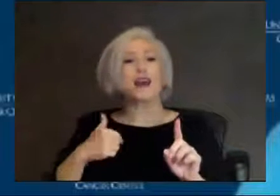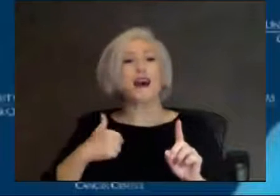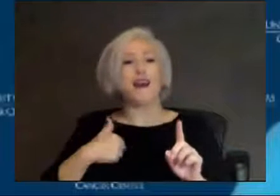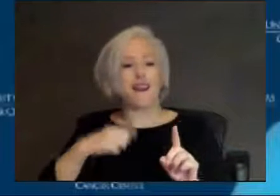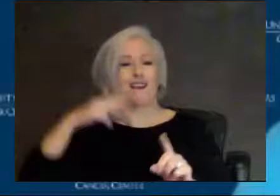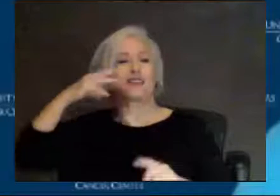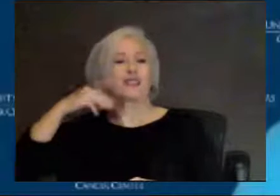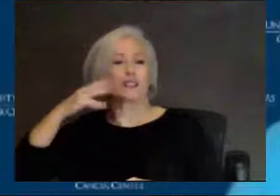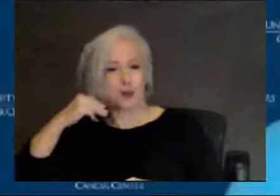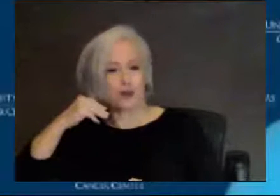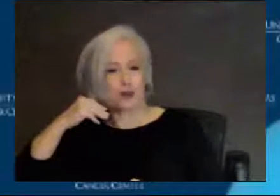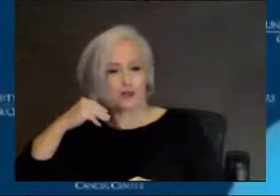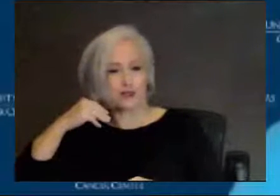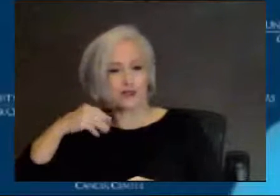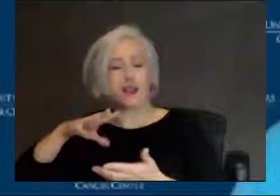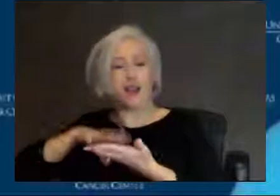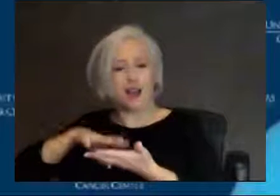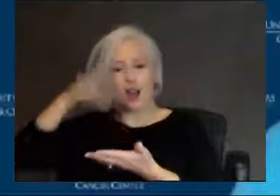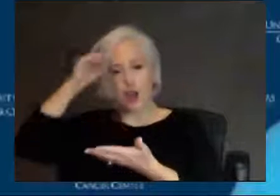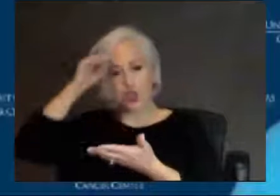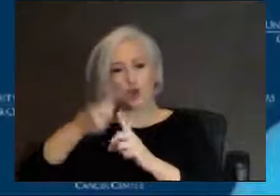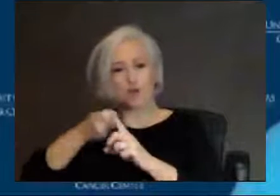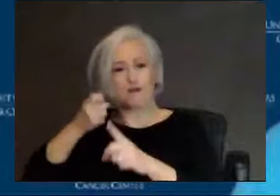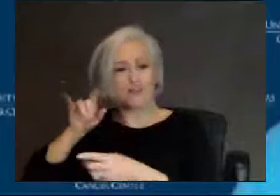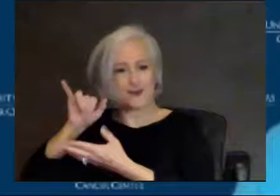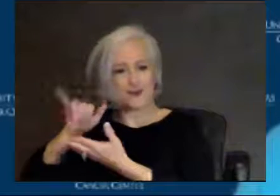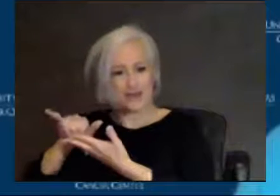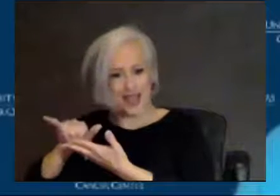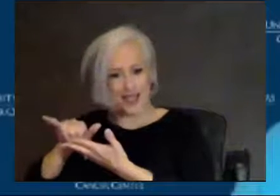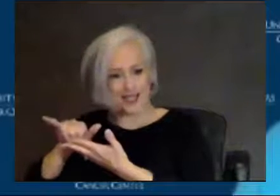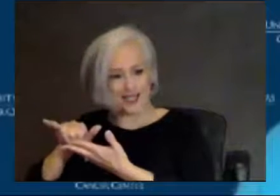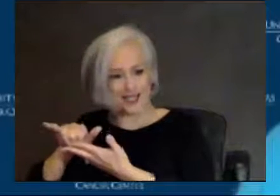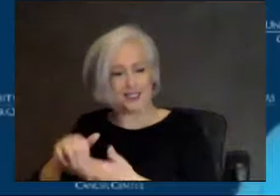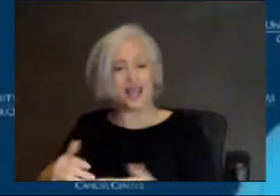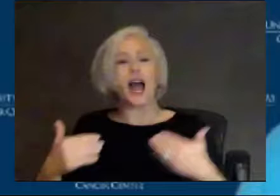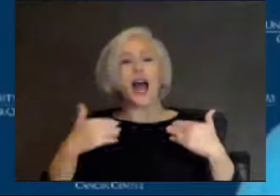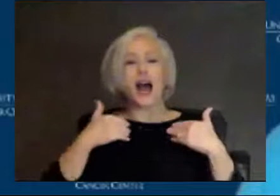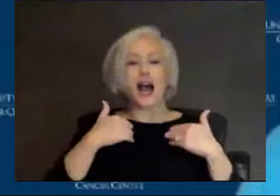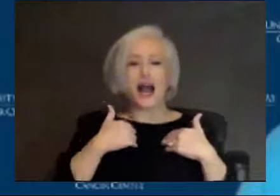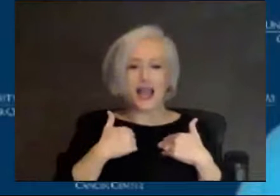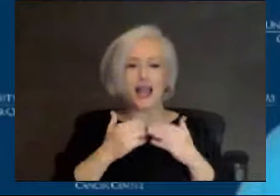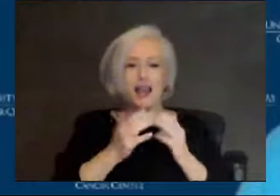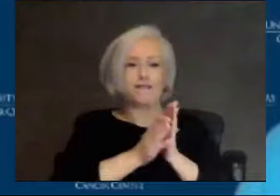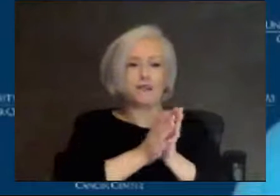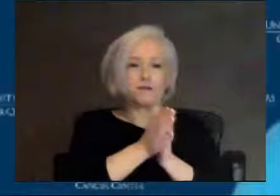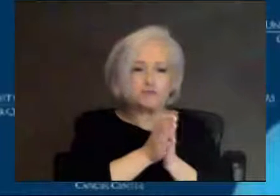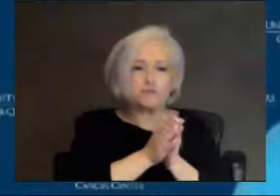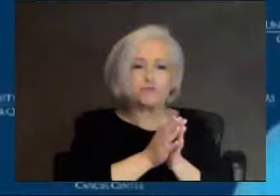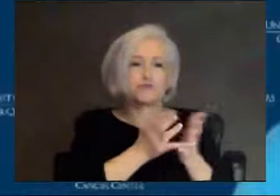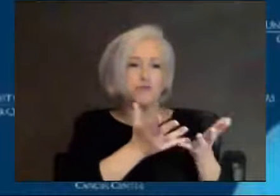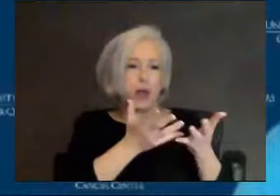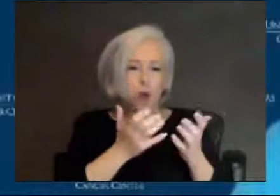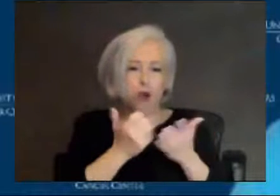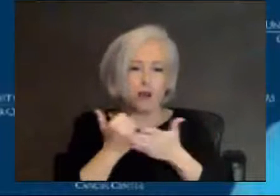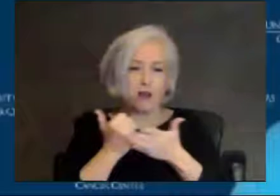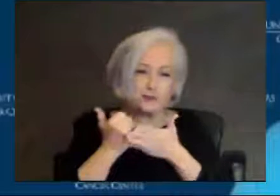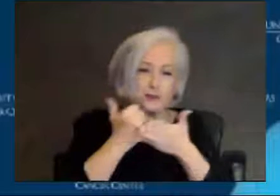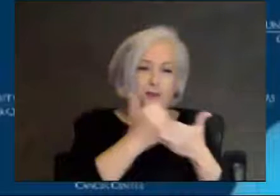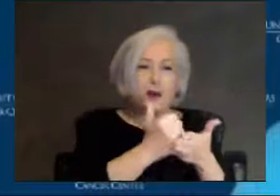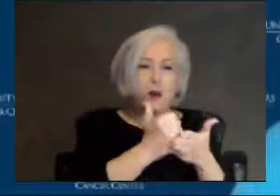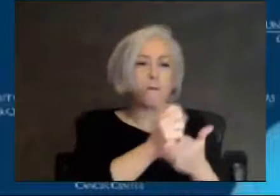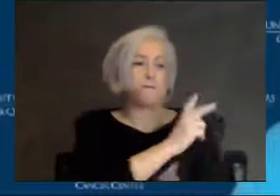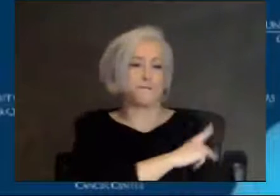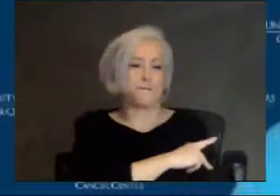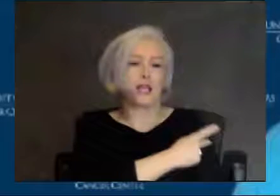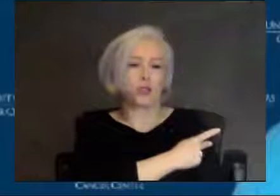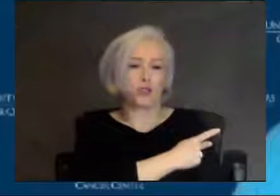I have the want and desire to help the patients. So it's